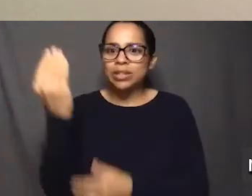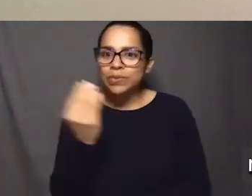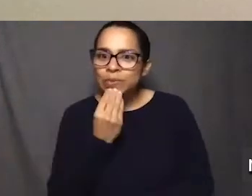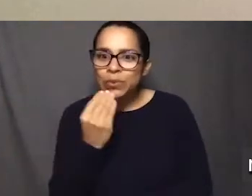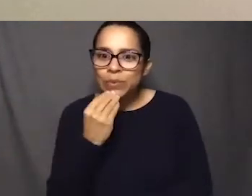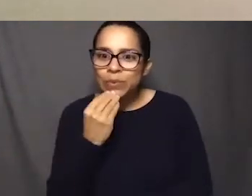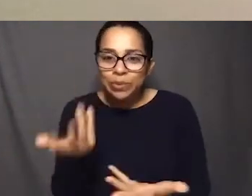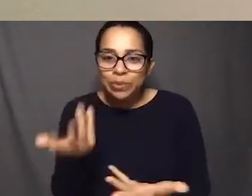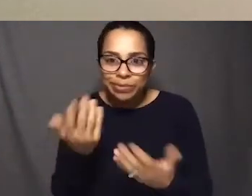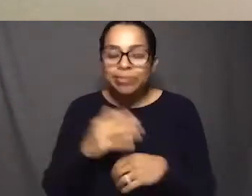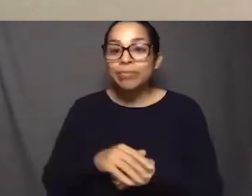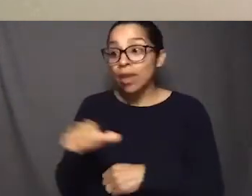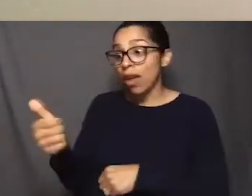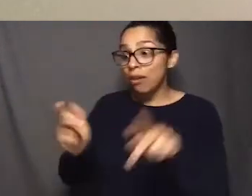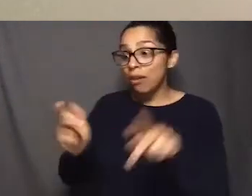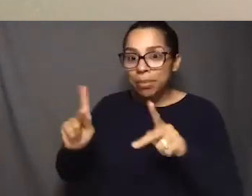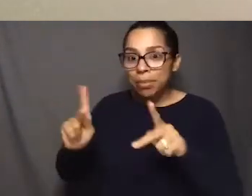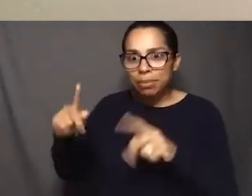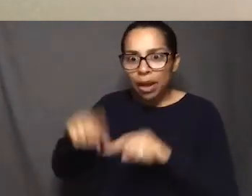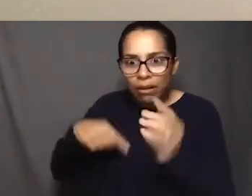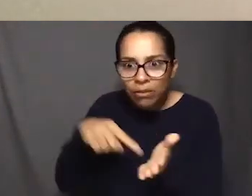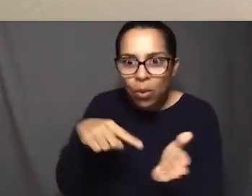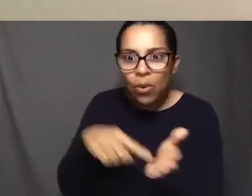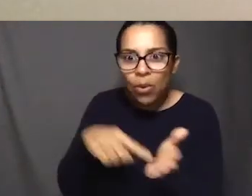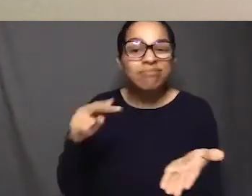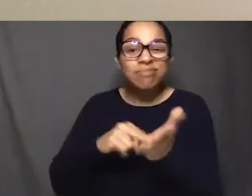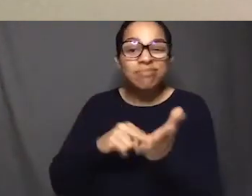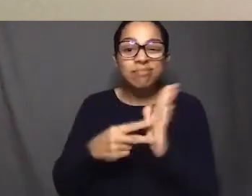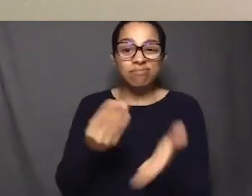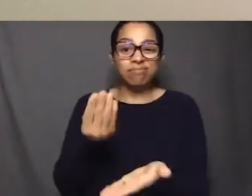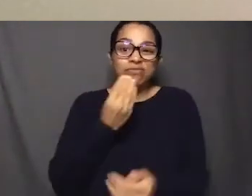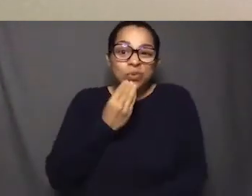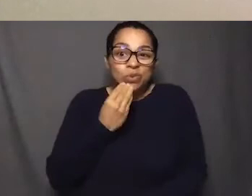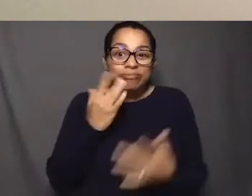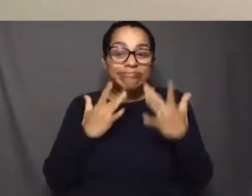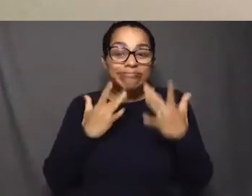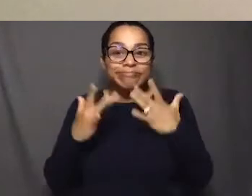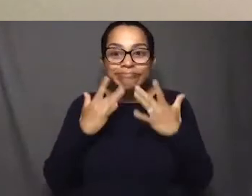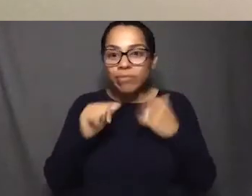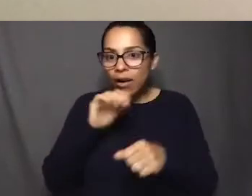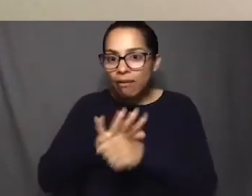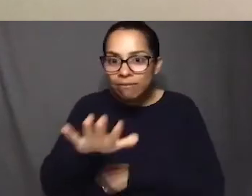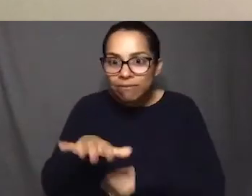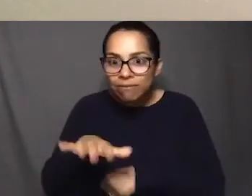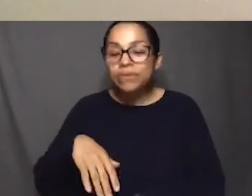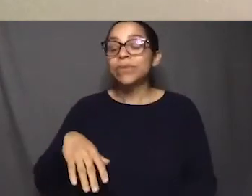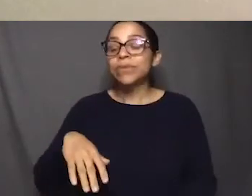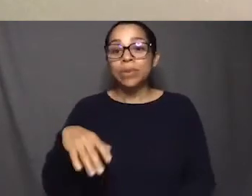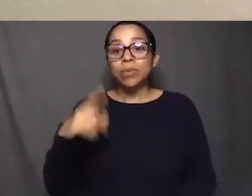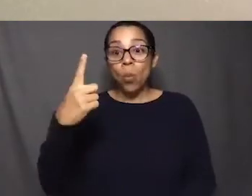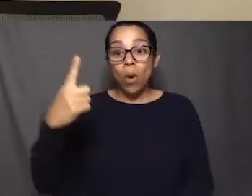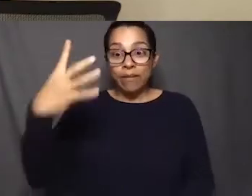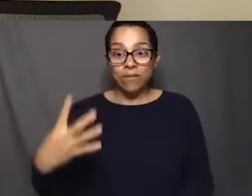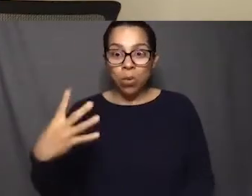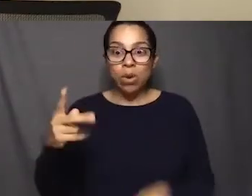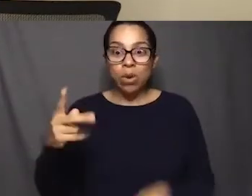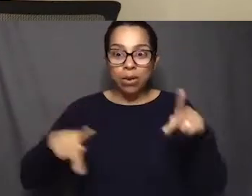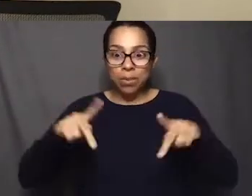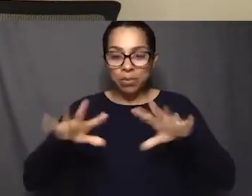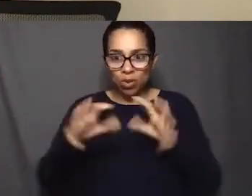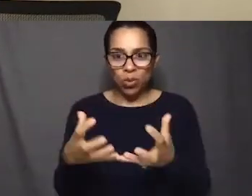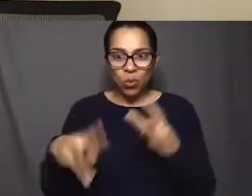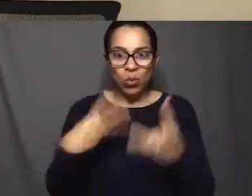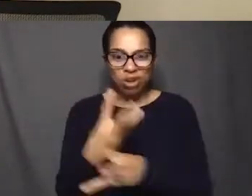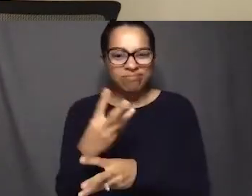them. This situation creates food insecurity, a condition 1 in 4 people around the world suffers from. In the United